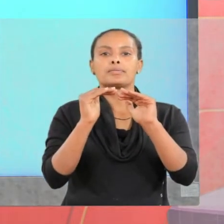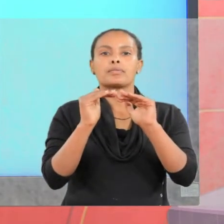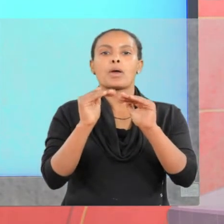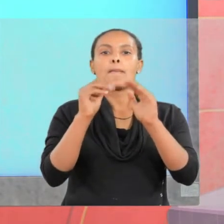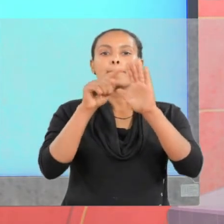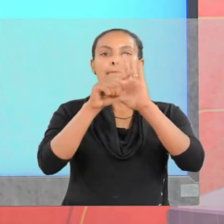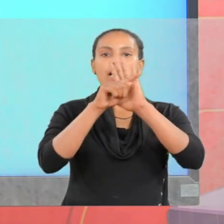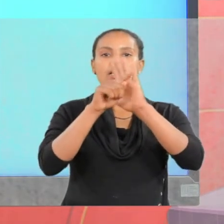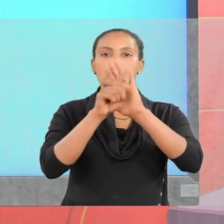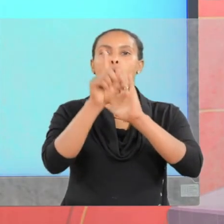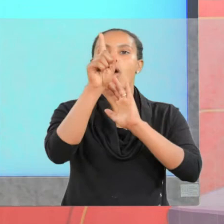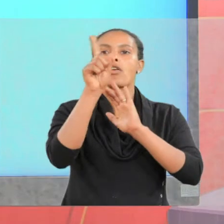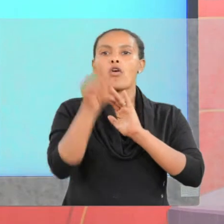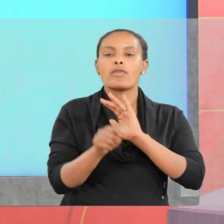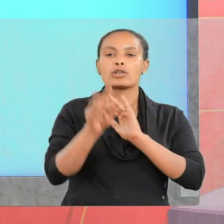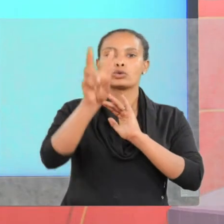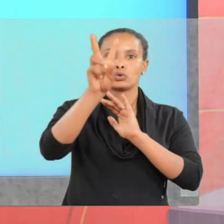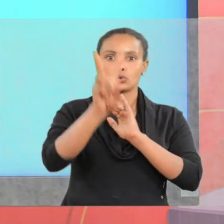minus